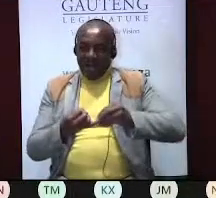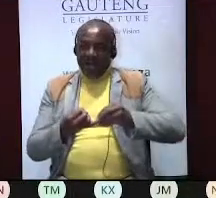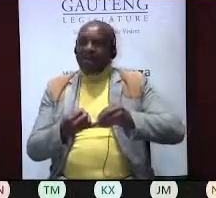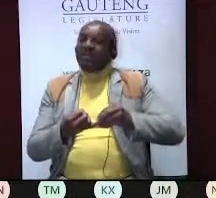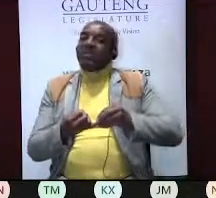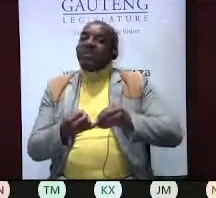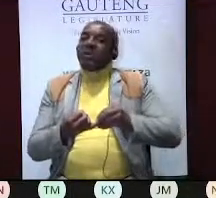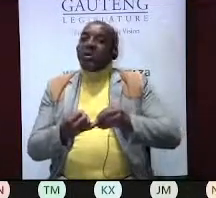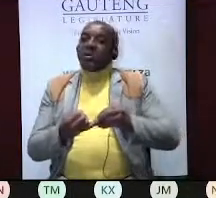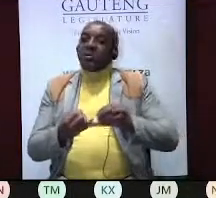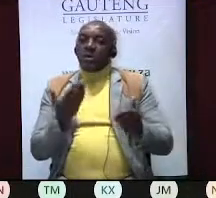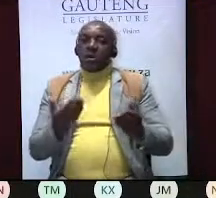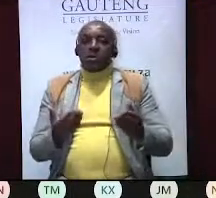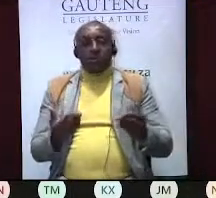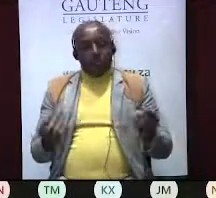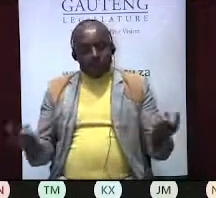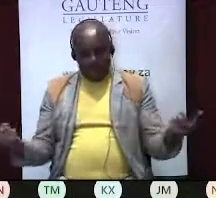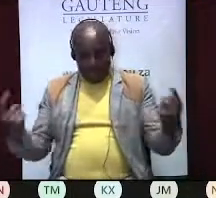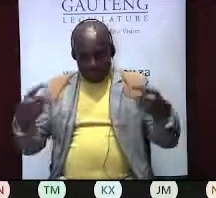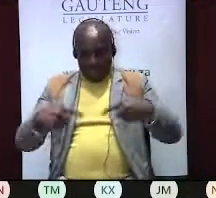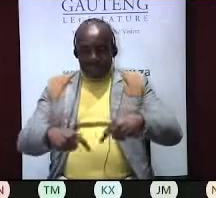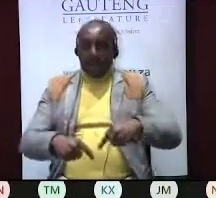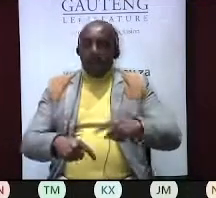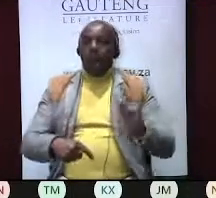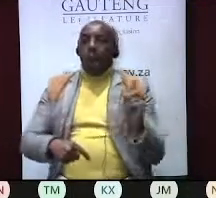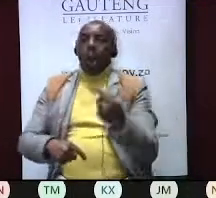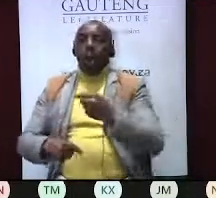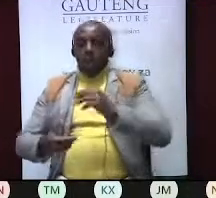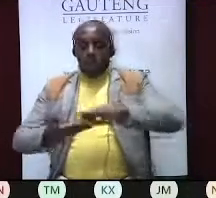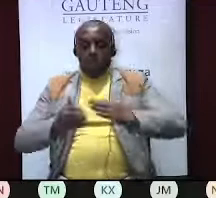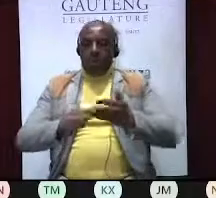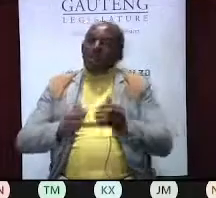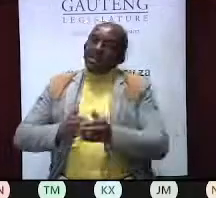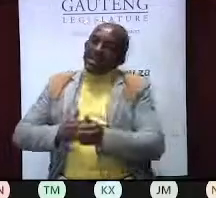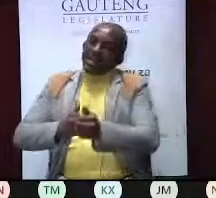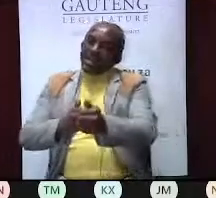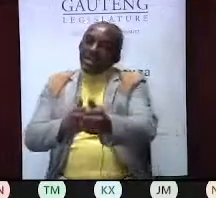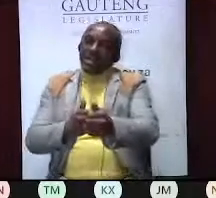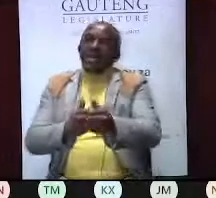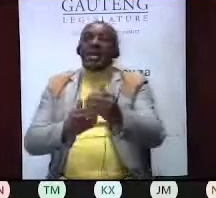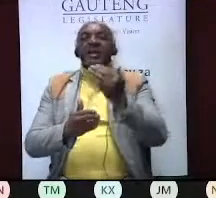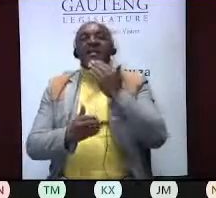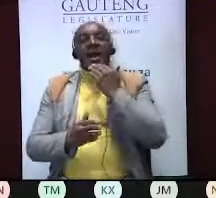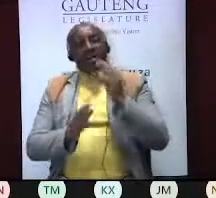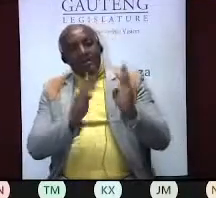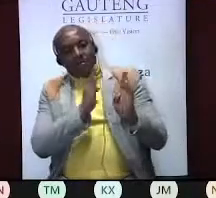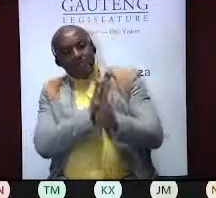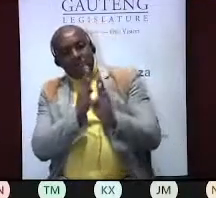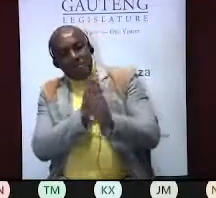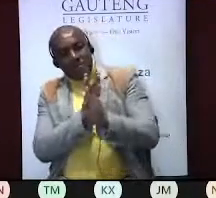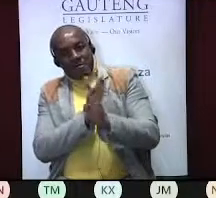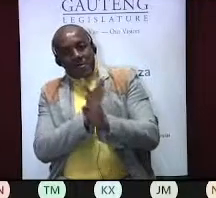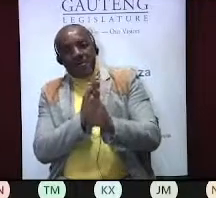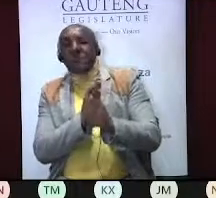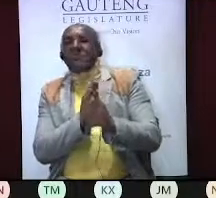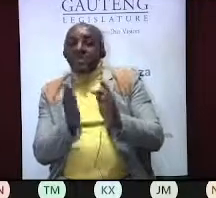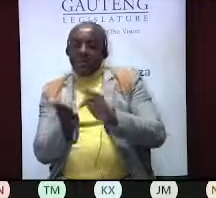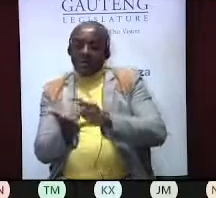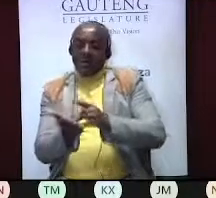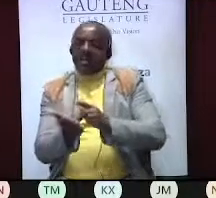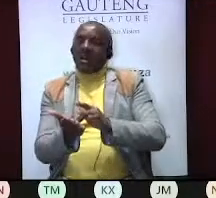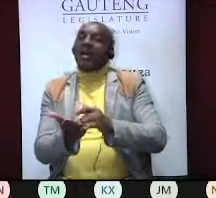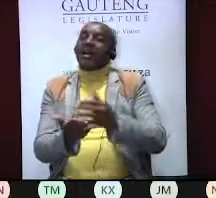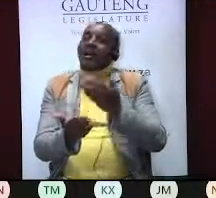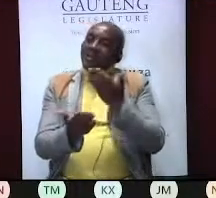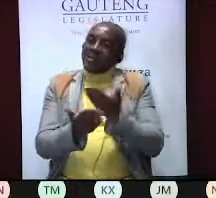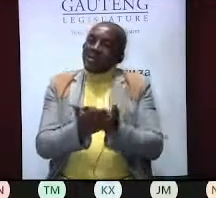on board all community leaders as well as the private sector to ensure that